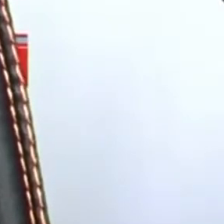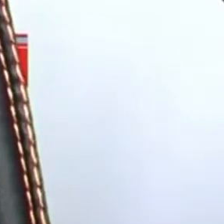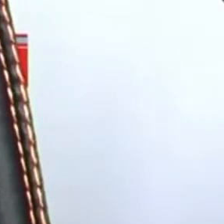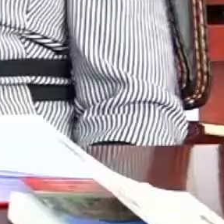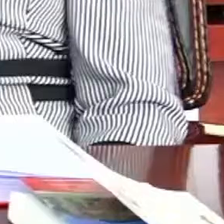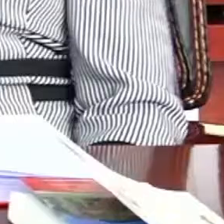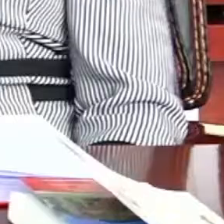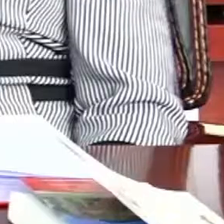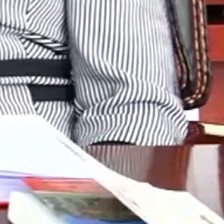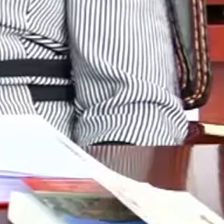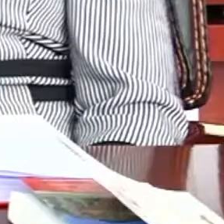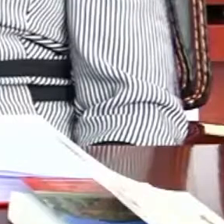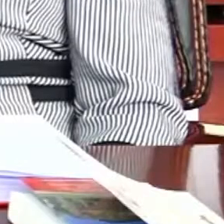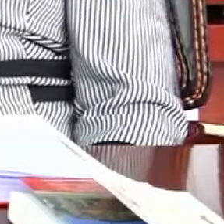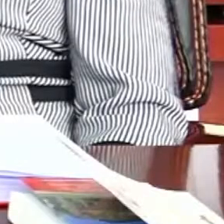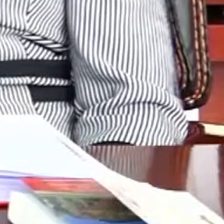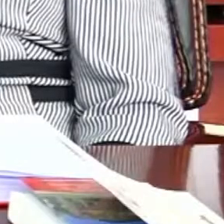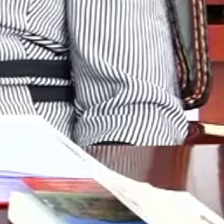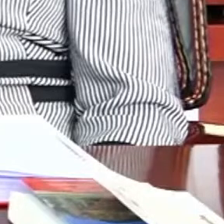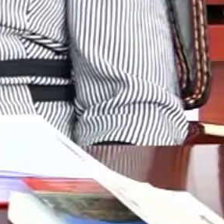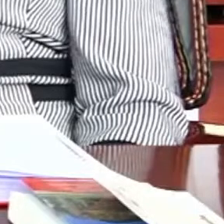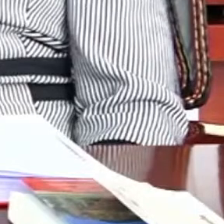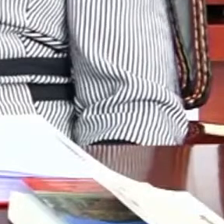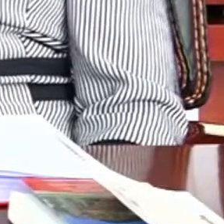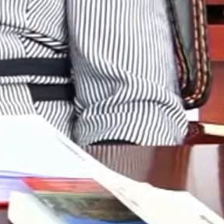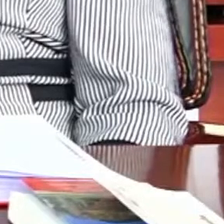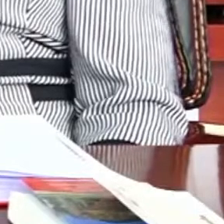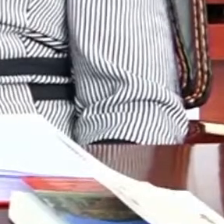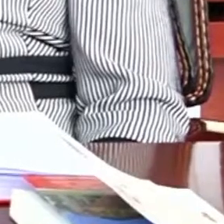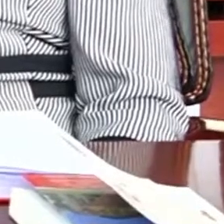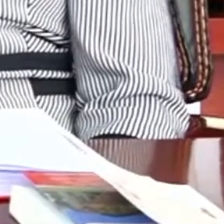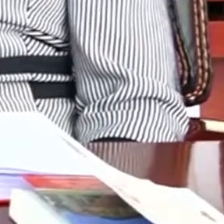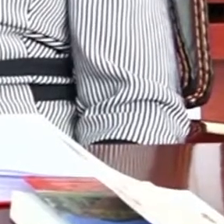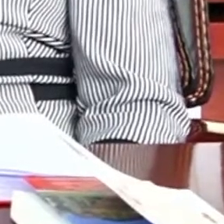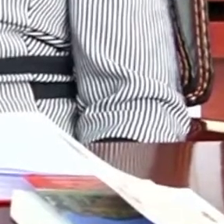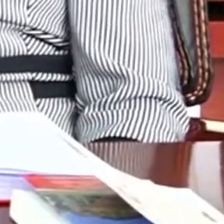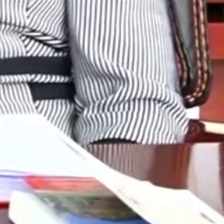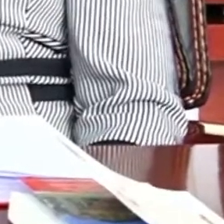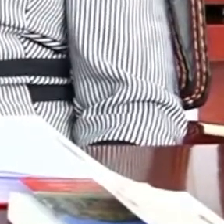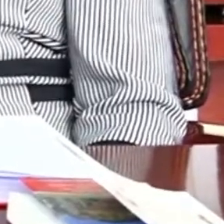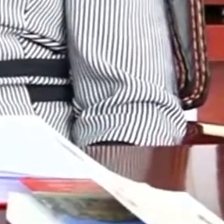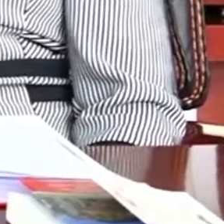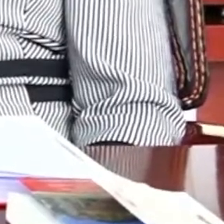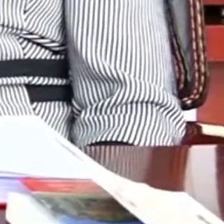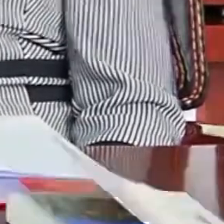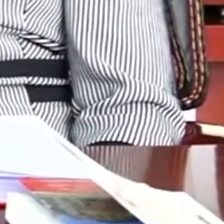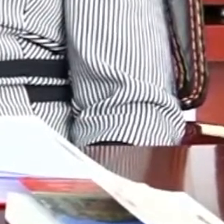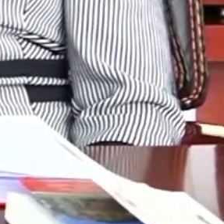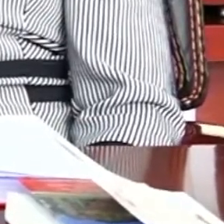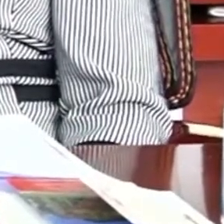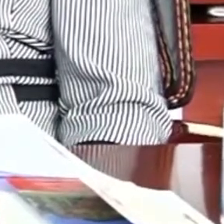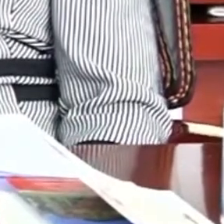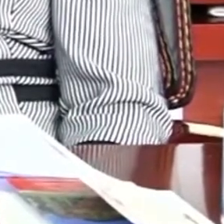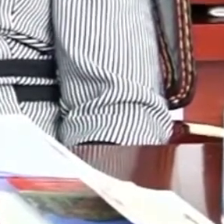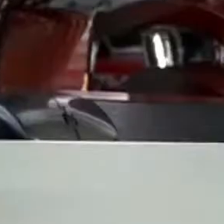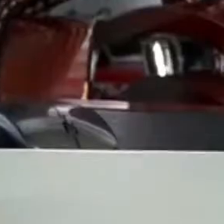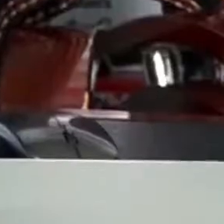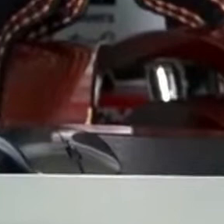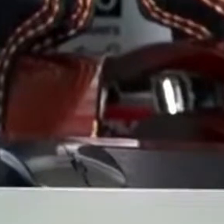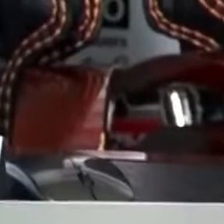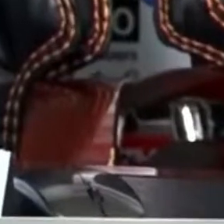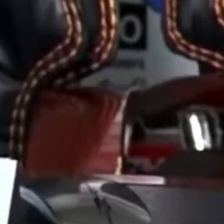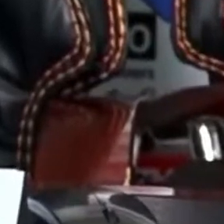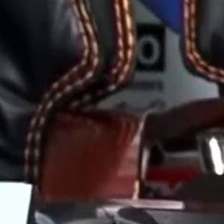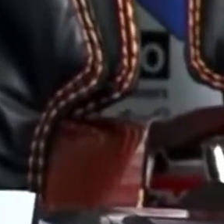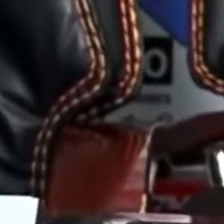managing for. What property management entails, it entails from the time the owner of the building signs the contract with Crit